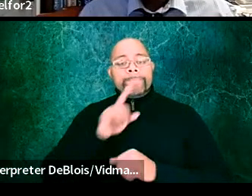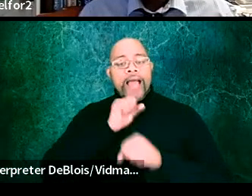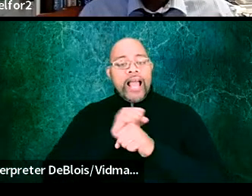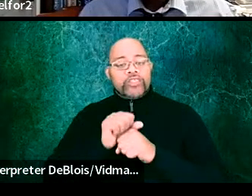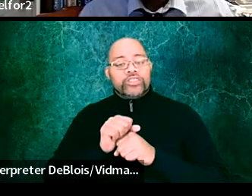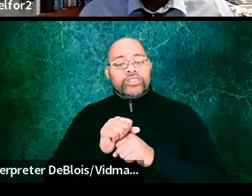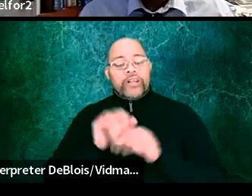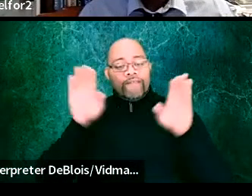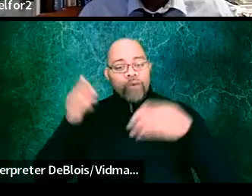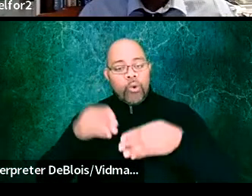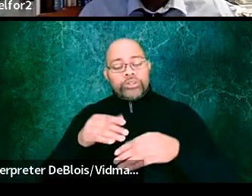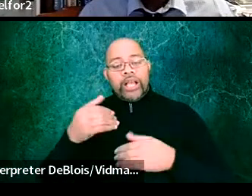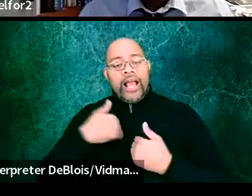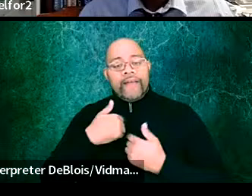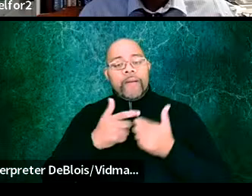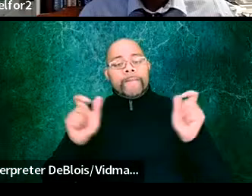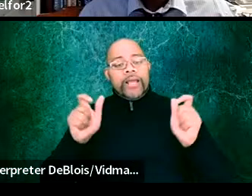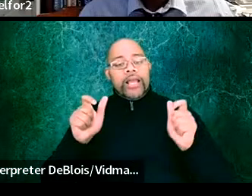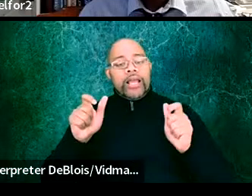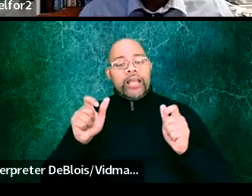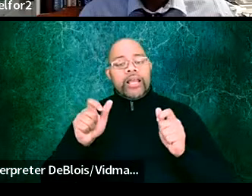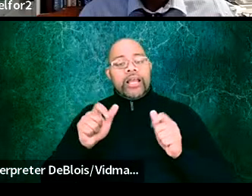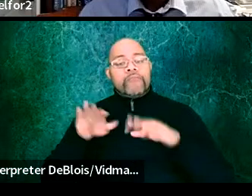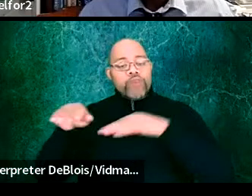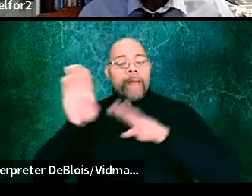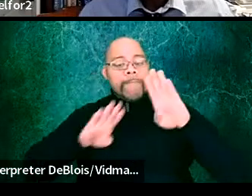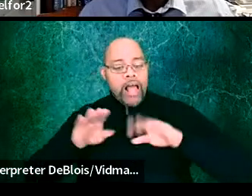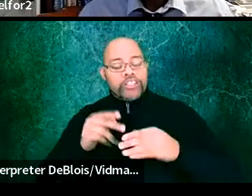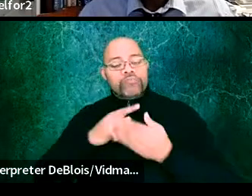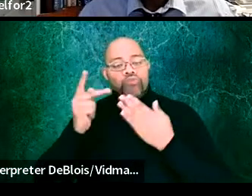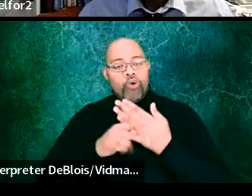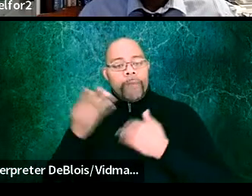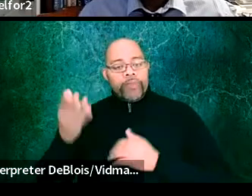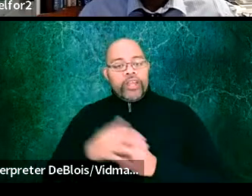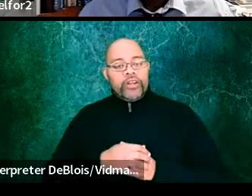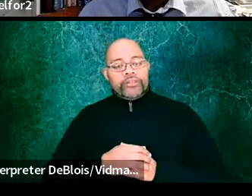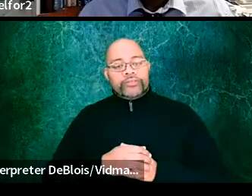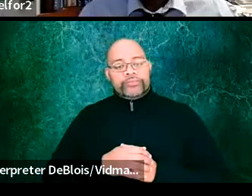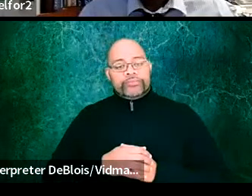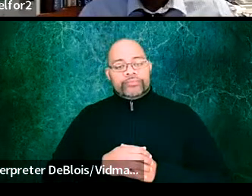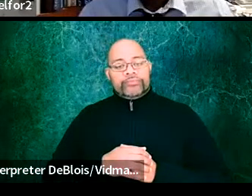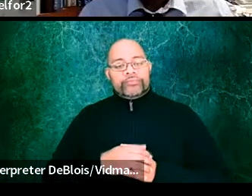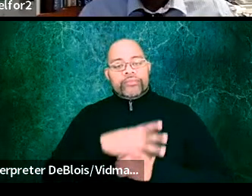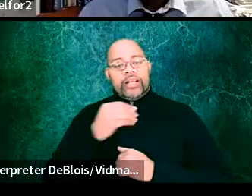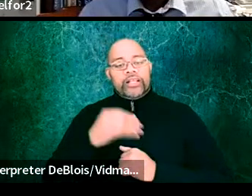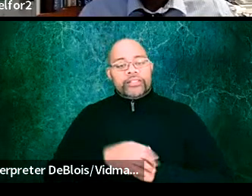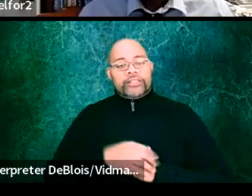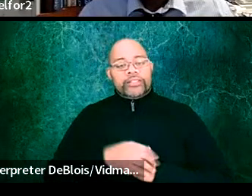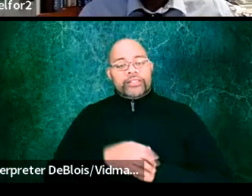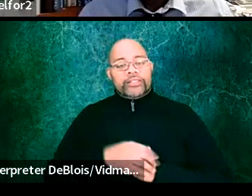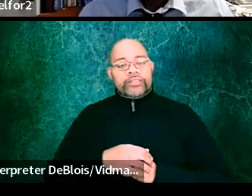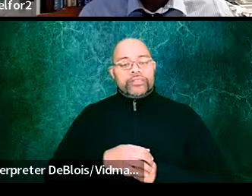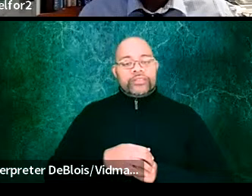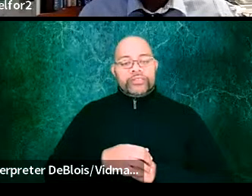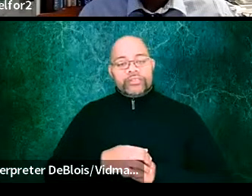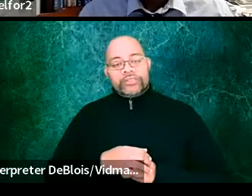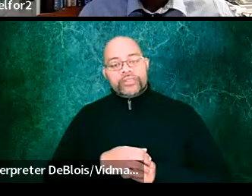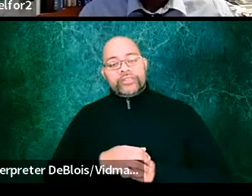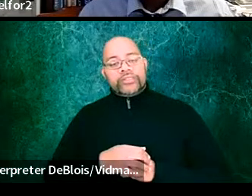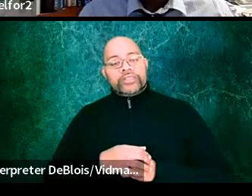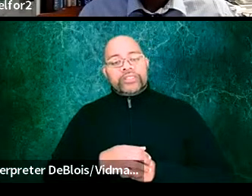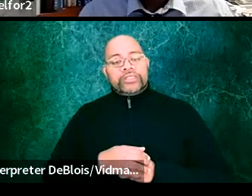actually they have a big marine biology program there. And yeah, so